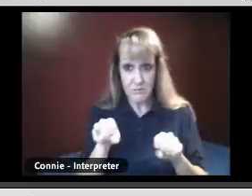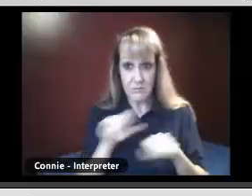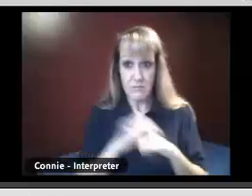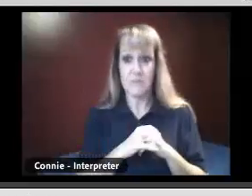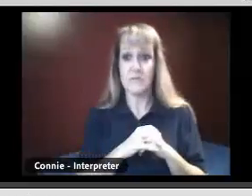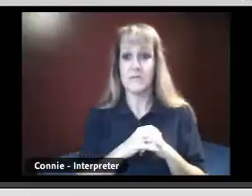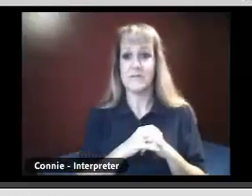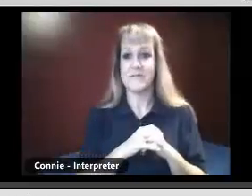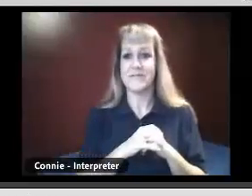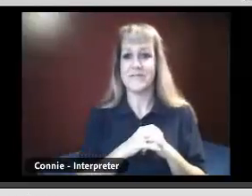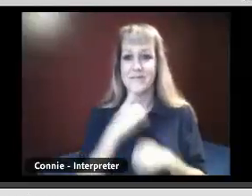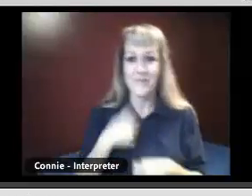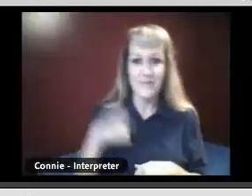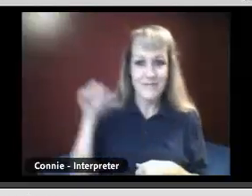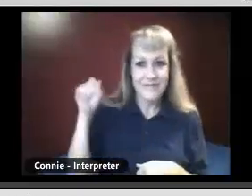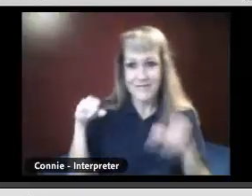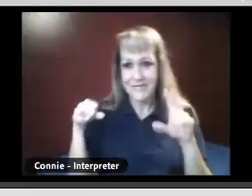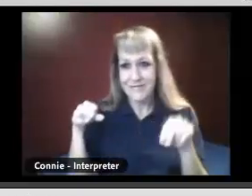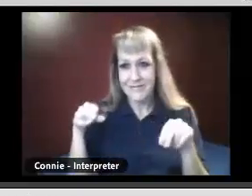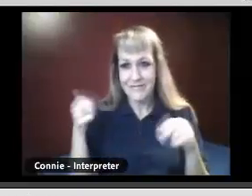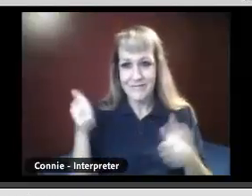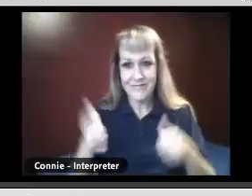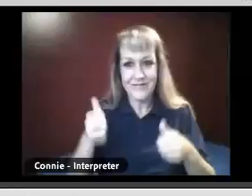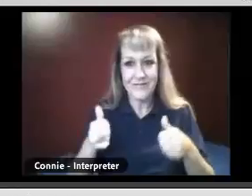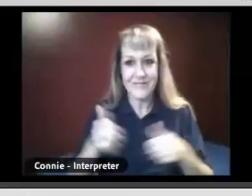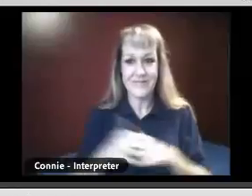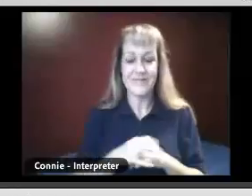Somebody tell me yes or no.